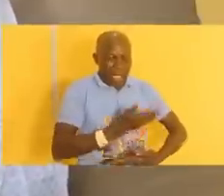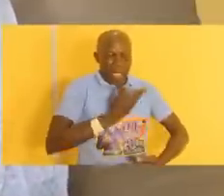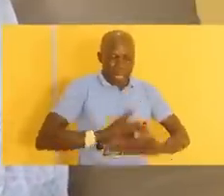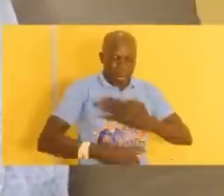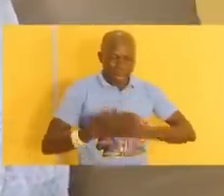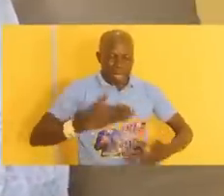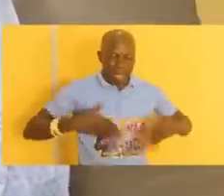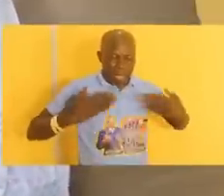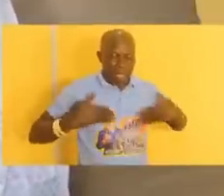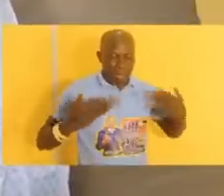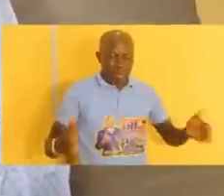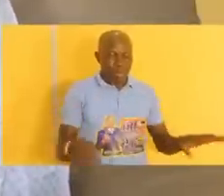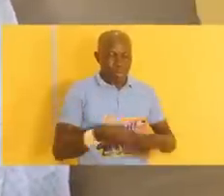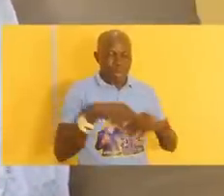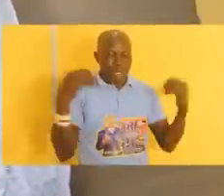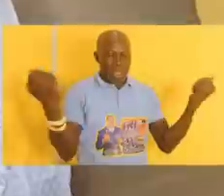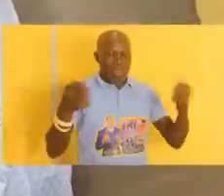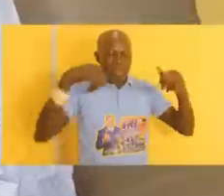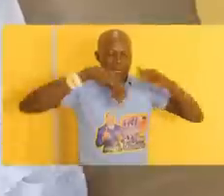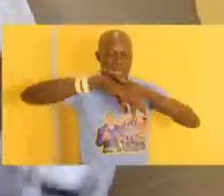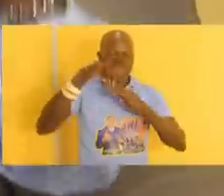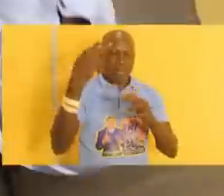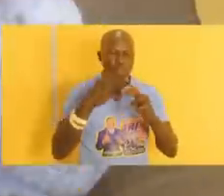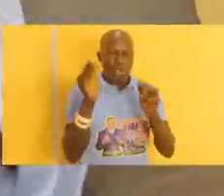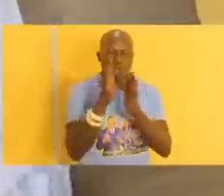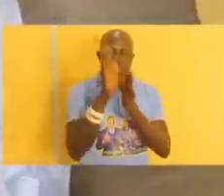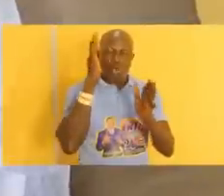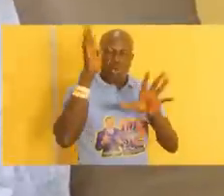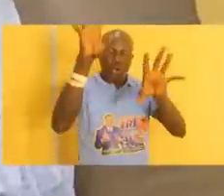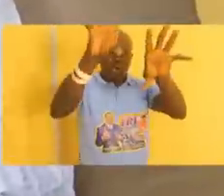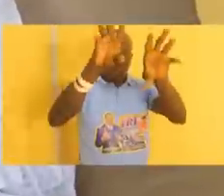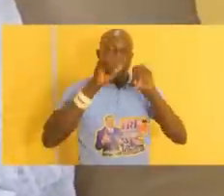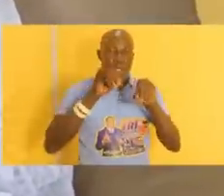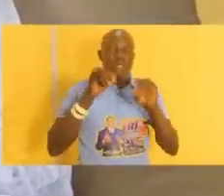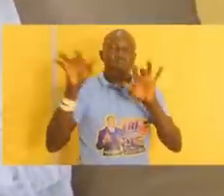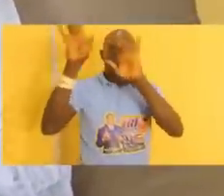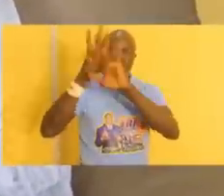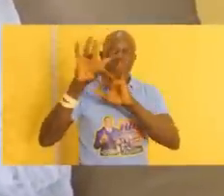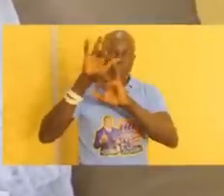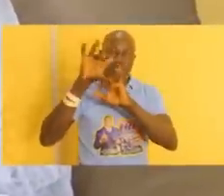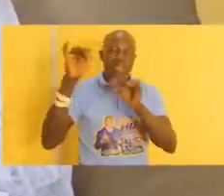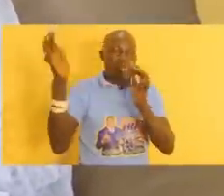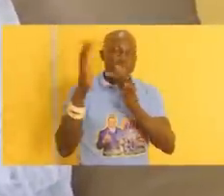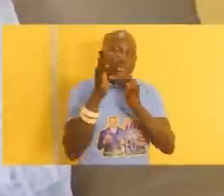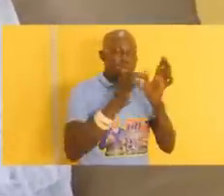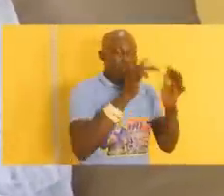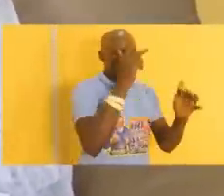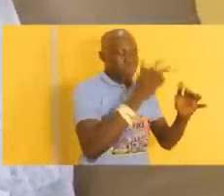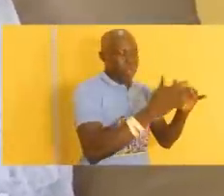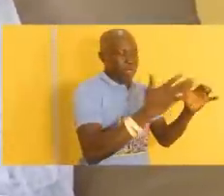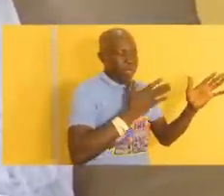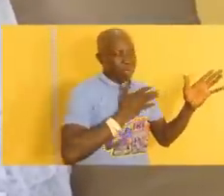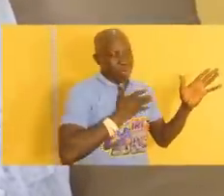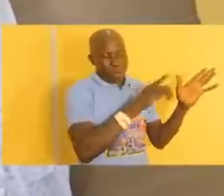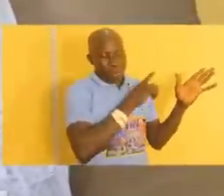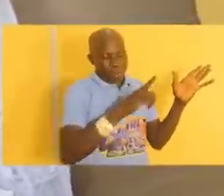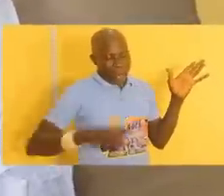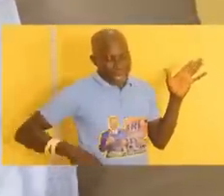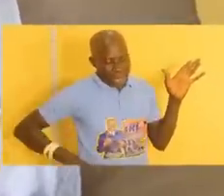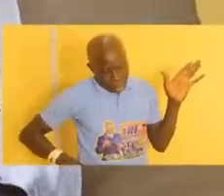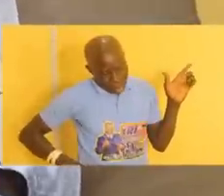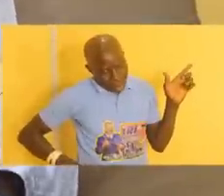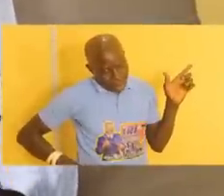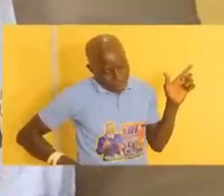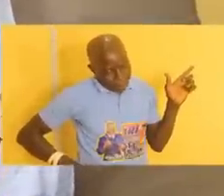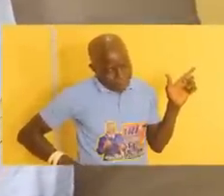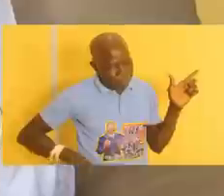wedding anniversary. In the name of Jesus. Wari anugba. Amen. Jesus Oluwa. In Jesus'